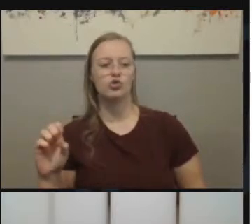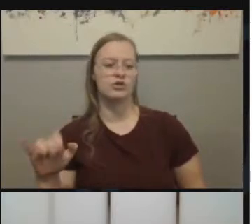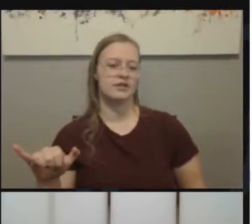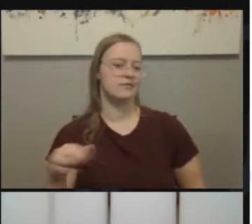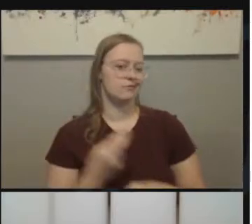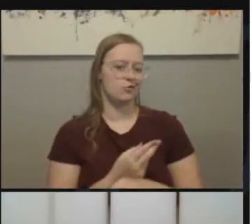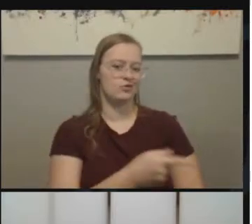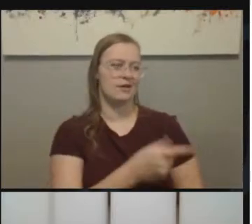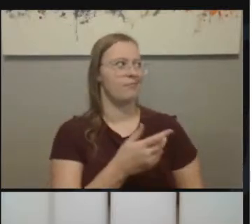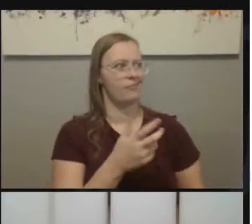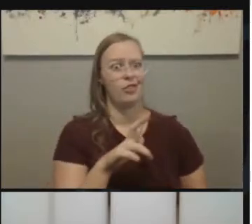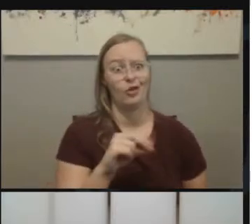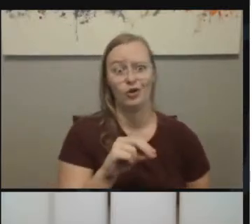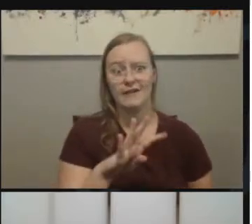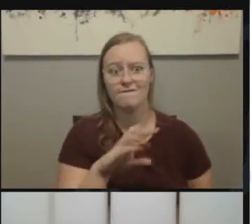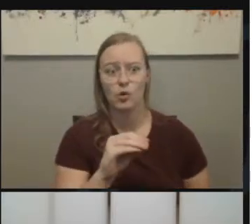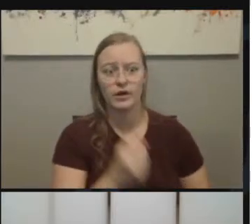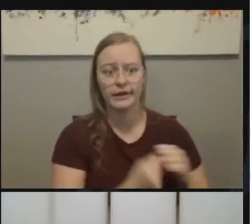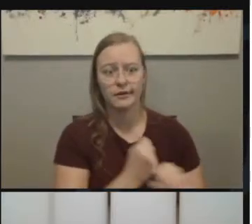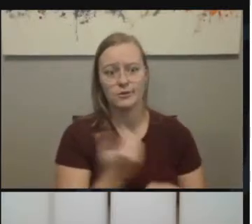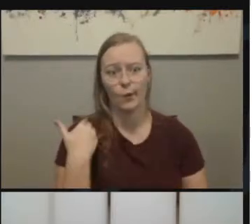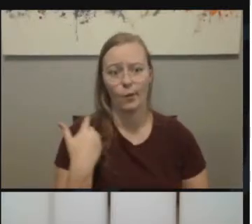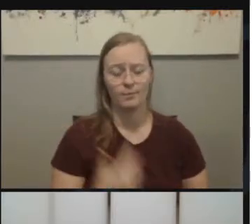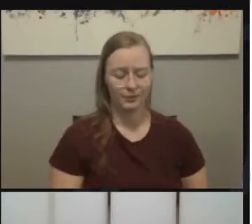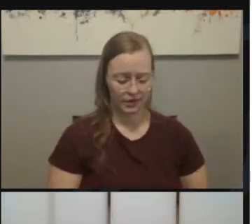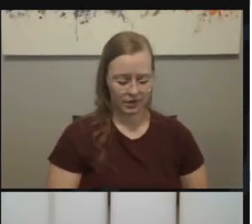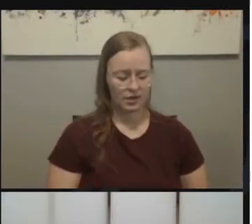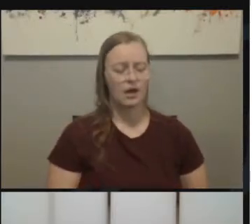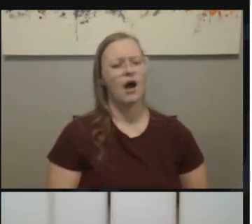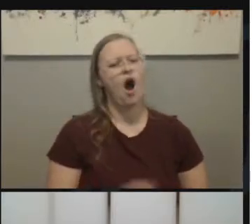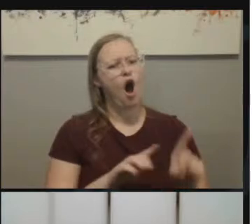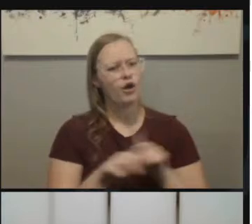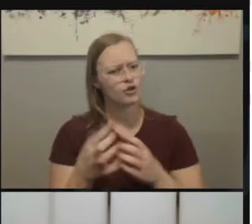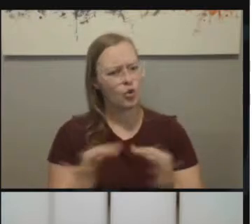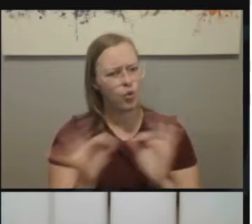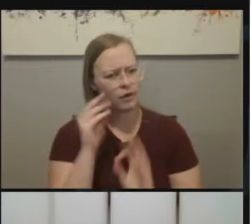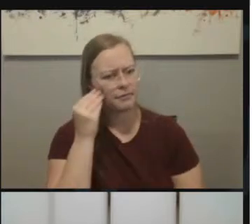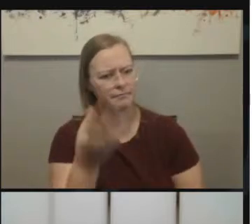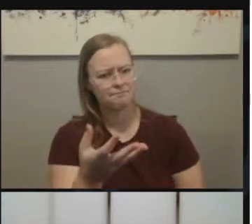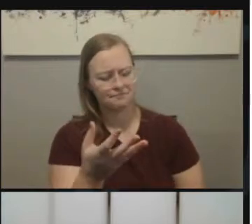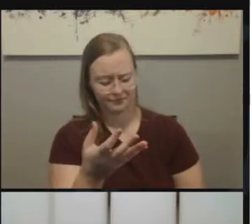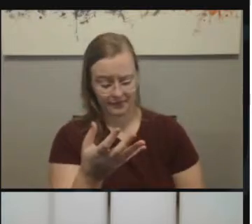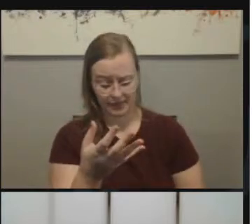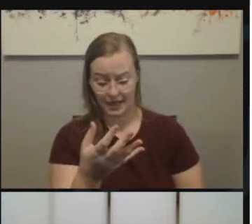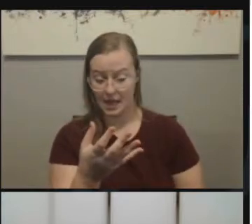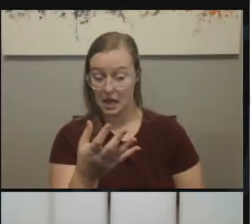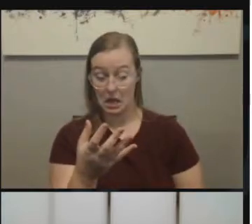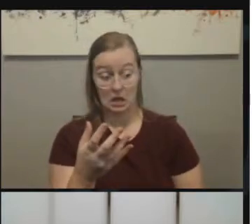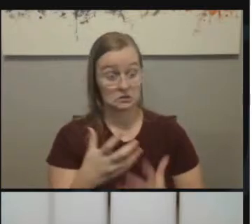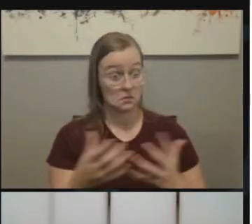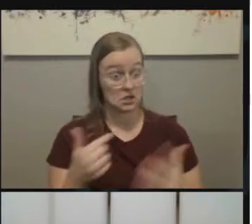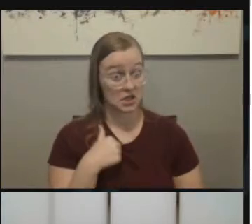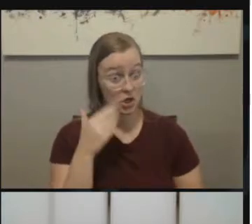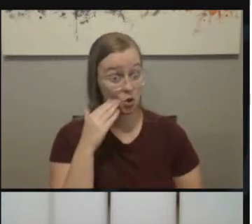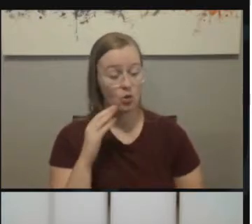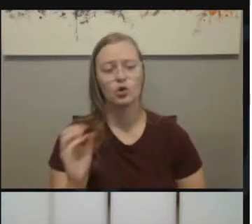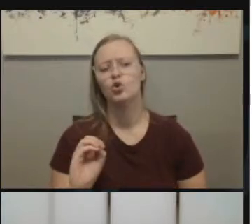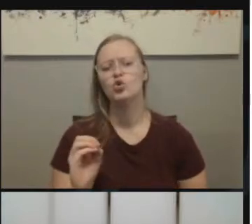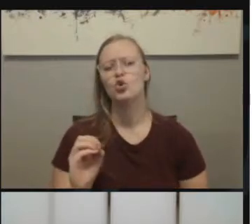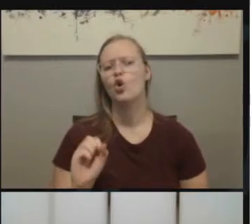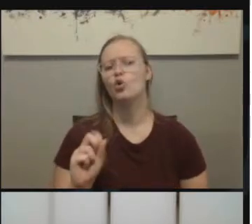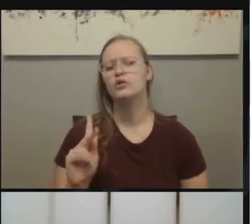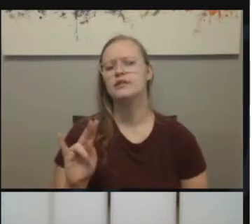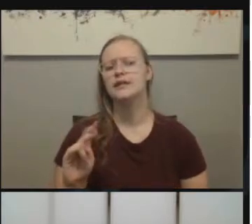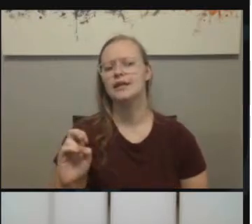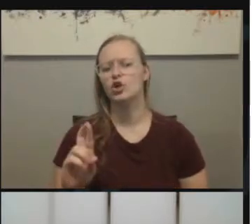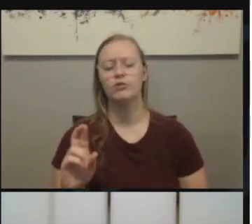40 years earlier. It's also worth mentioning that as far as I know, no Skinner and no